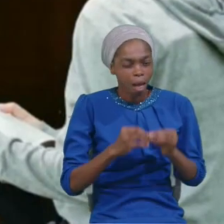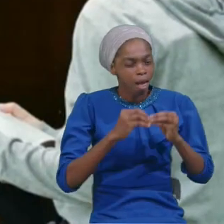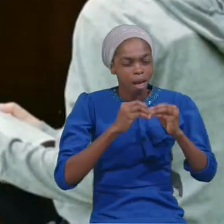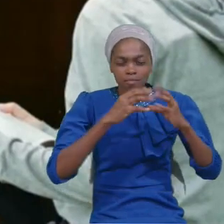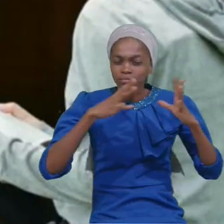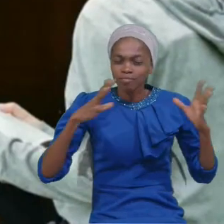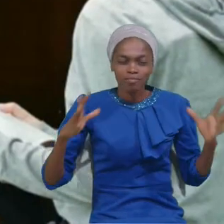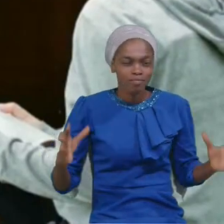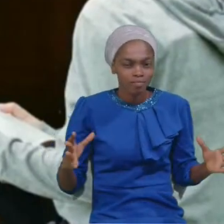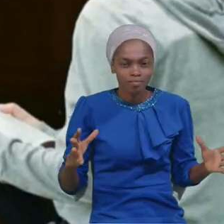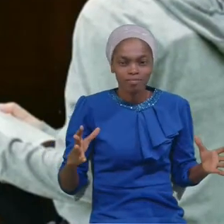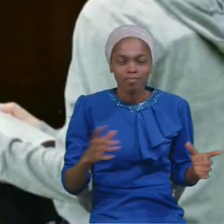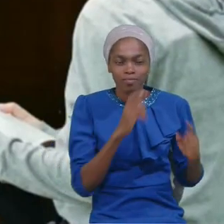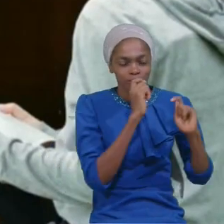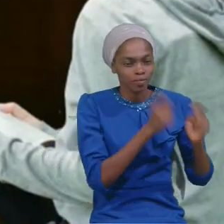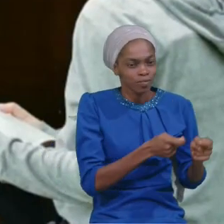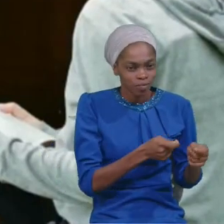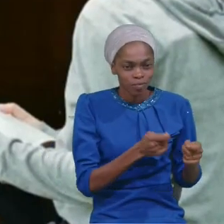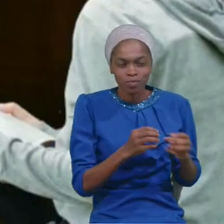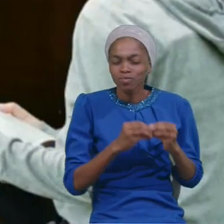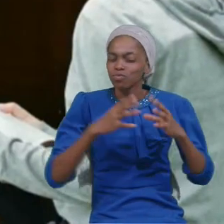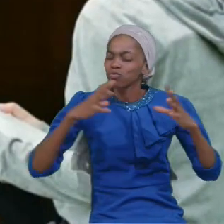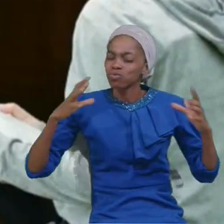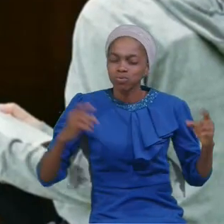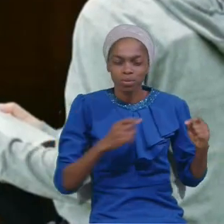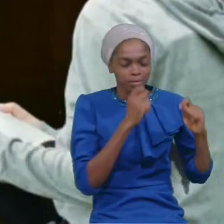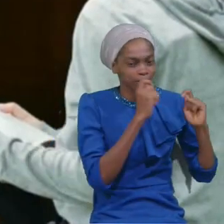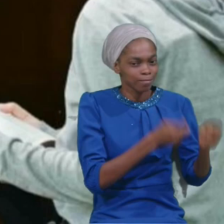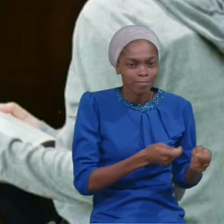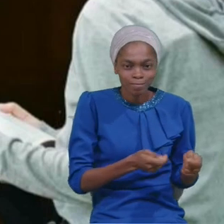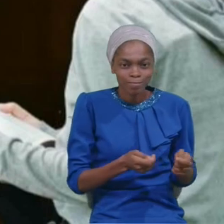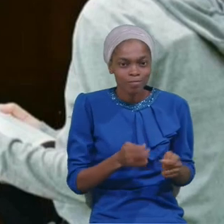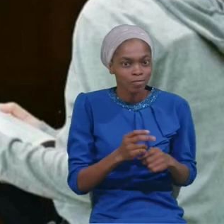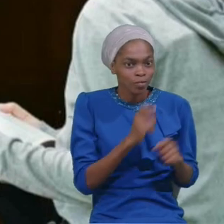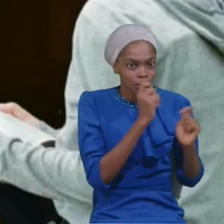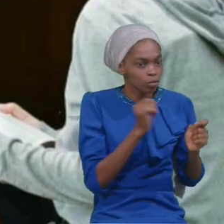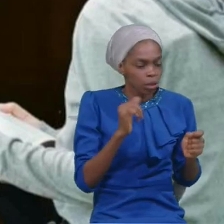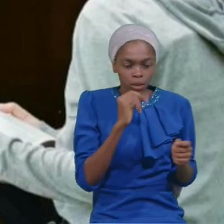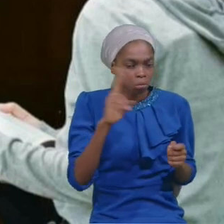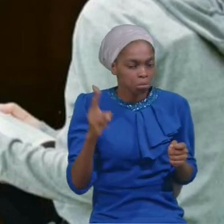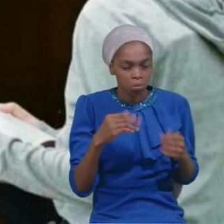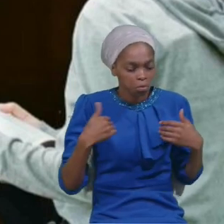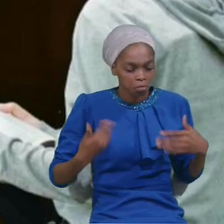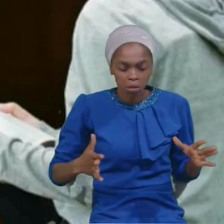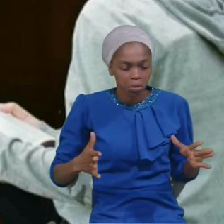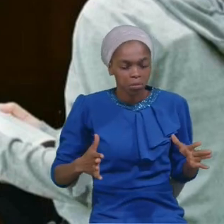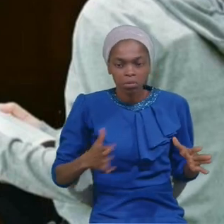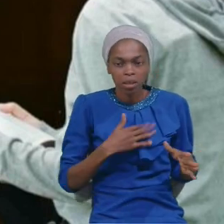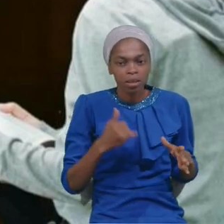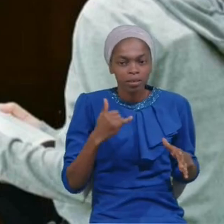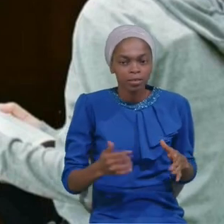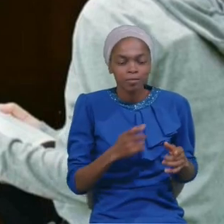finish describing. And we need to come to the Lord and say, Lord, I know I